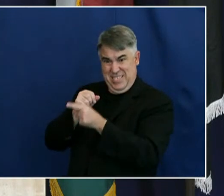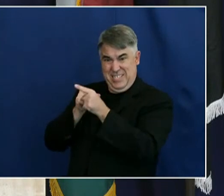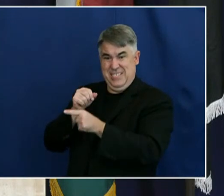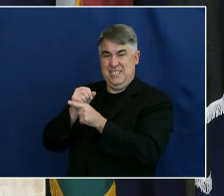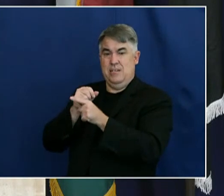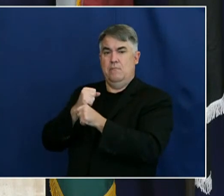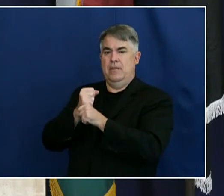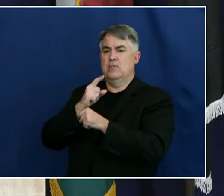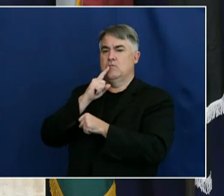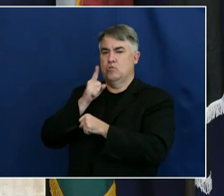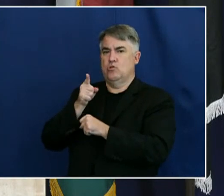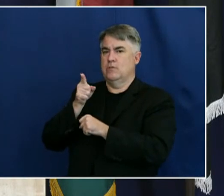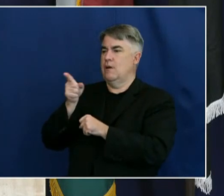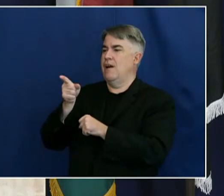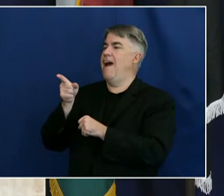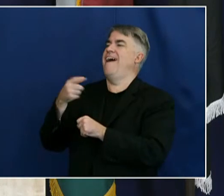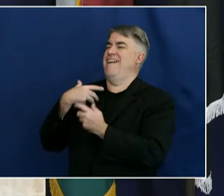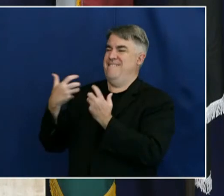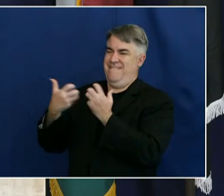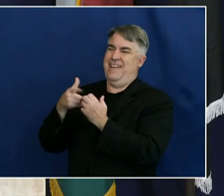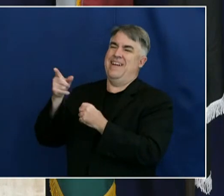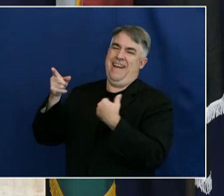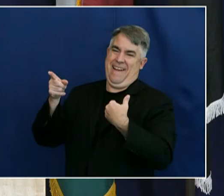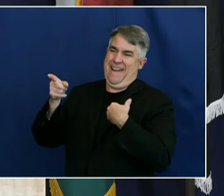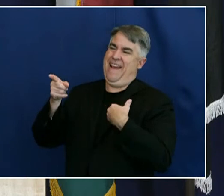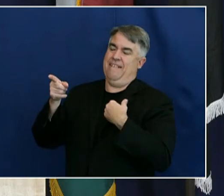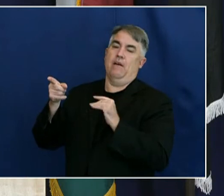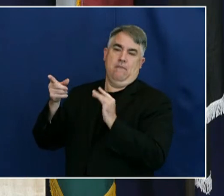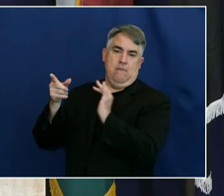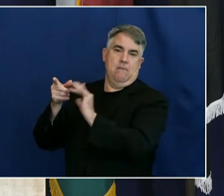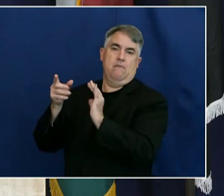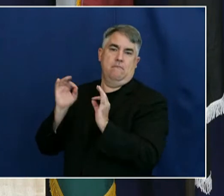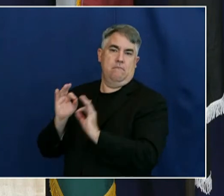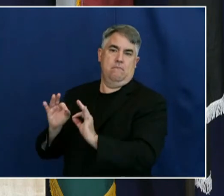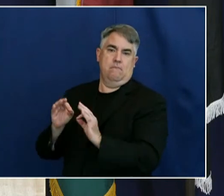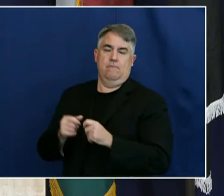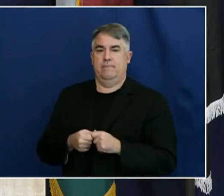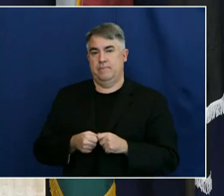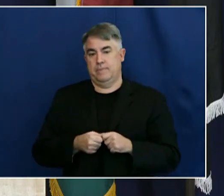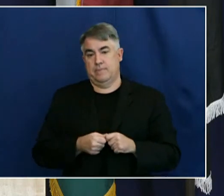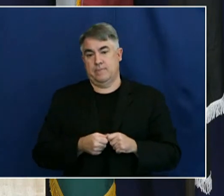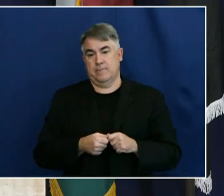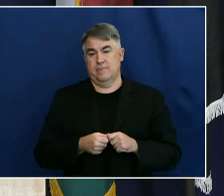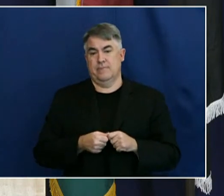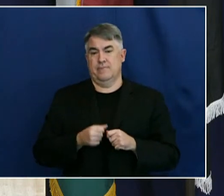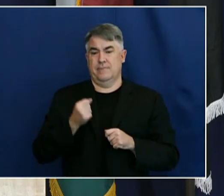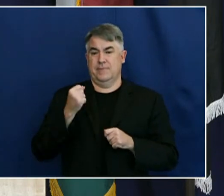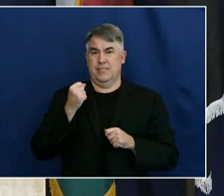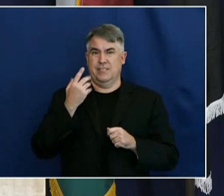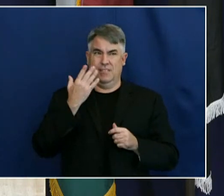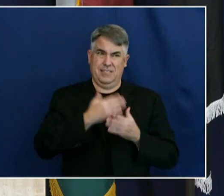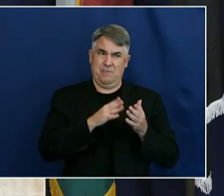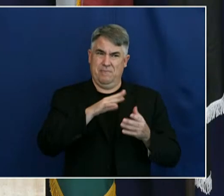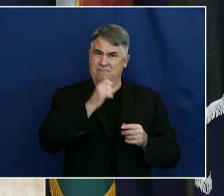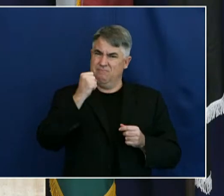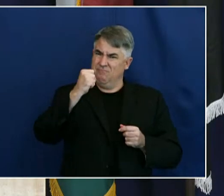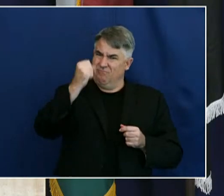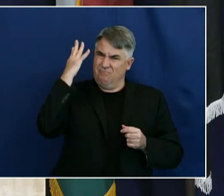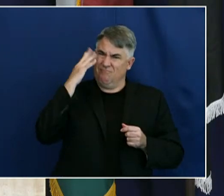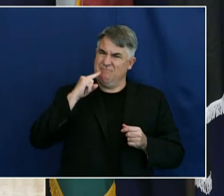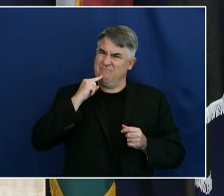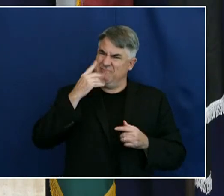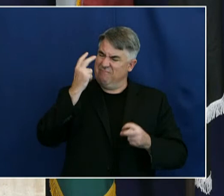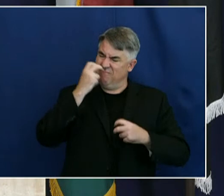conditions that we included because we know that there are individuals that have these underlying conditions and